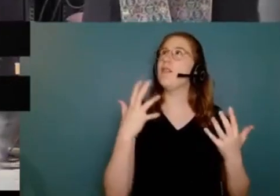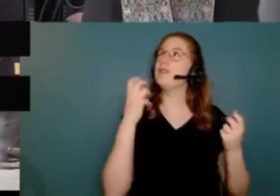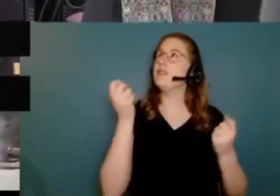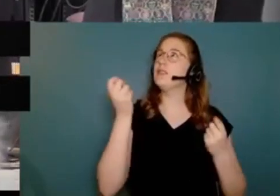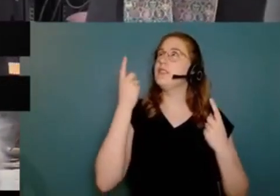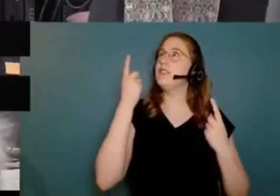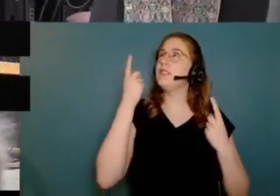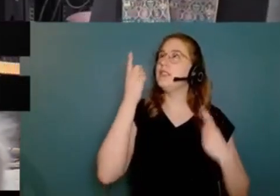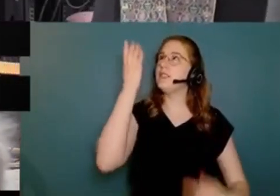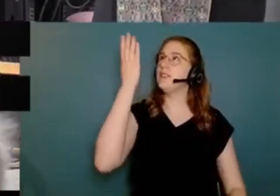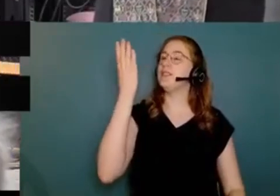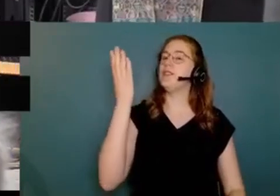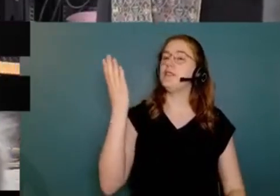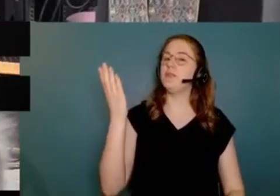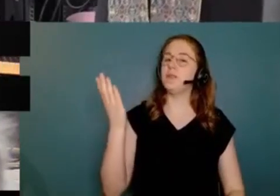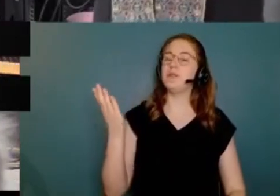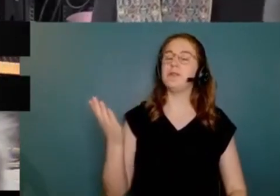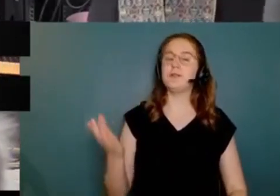to see you.